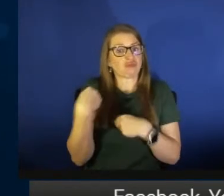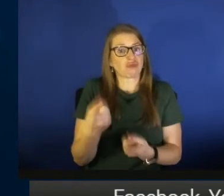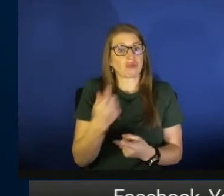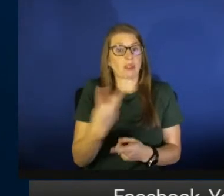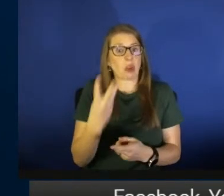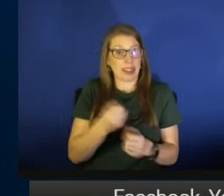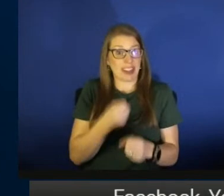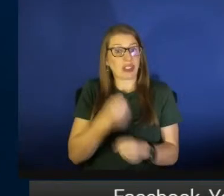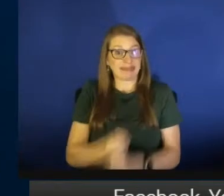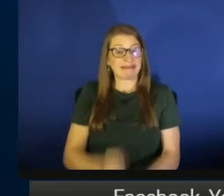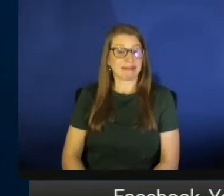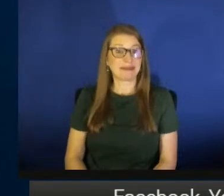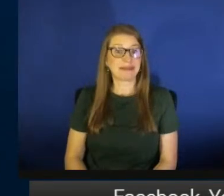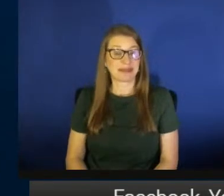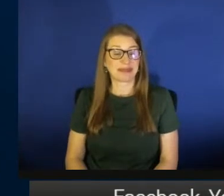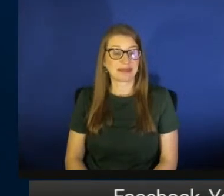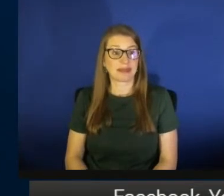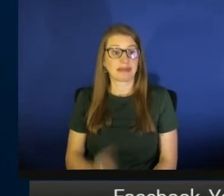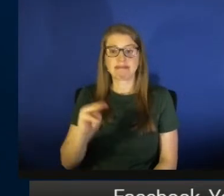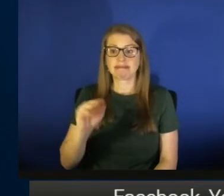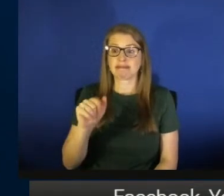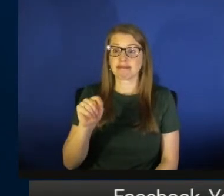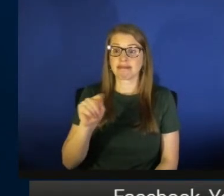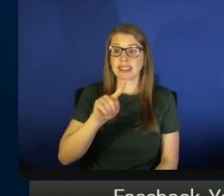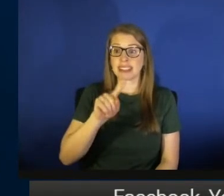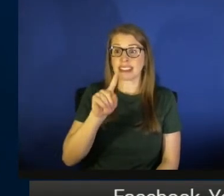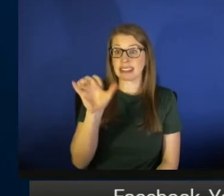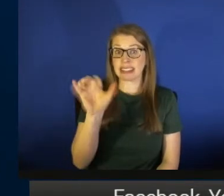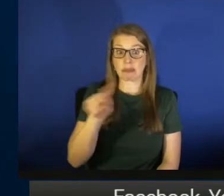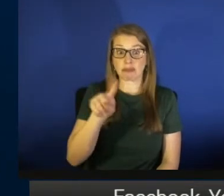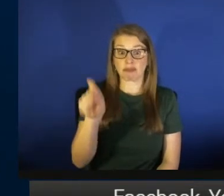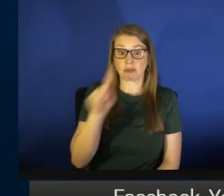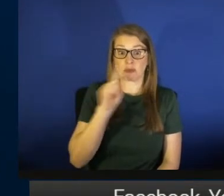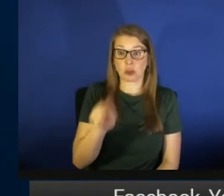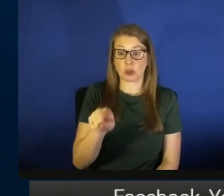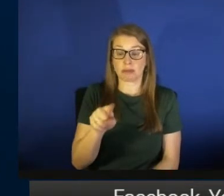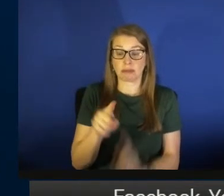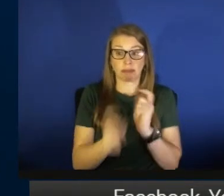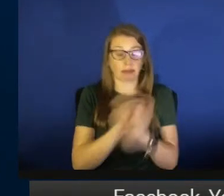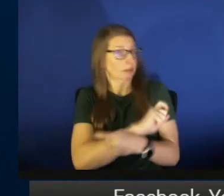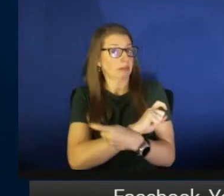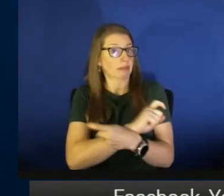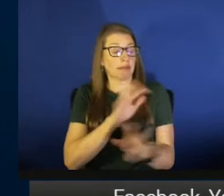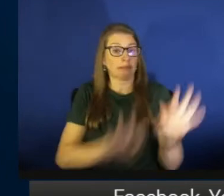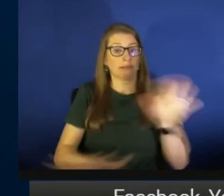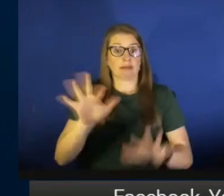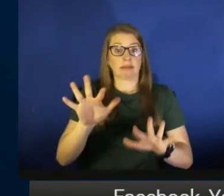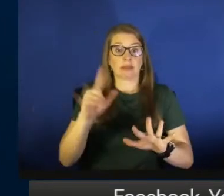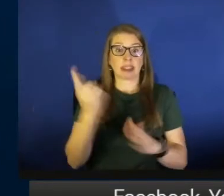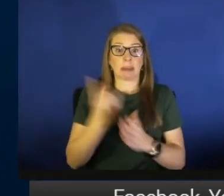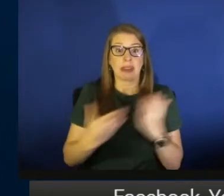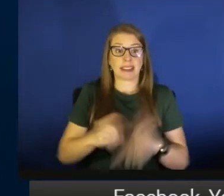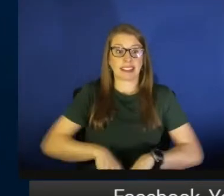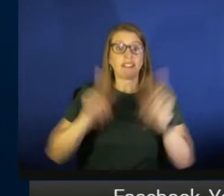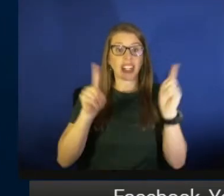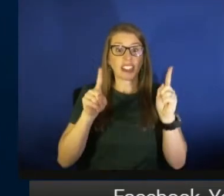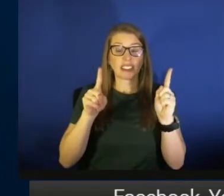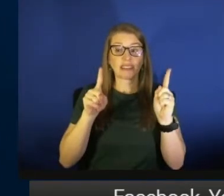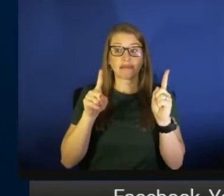years. Matt, same question to you. When was that light bulb moment? Things switched. You said something's different and we've got to jump into